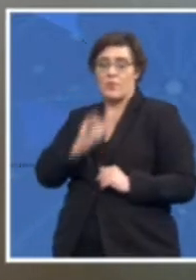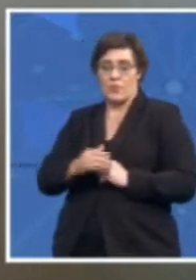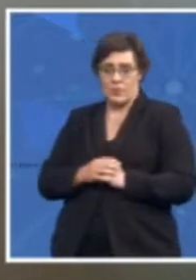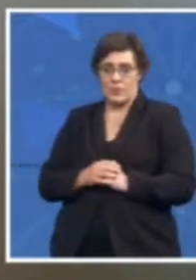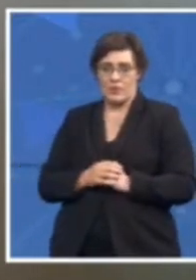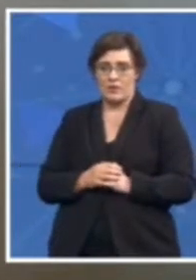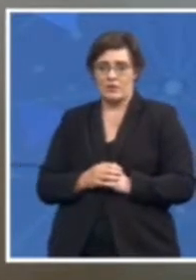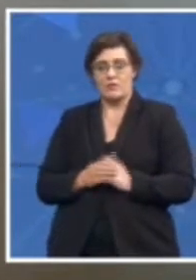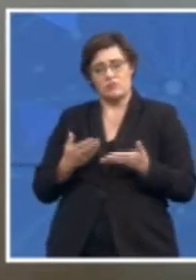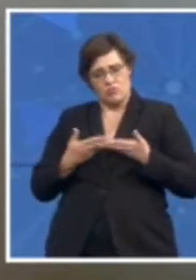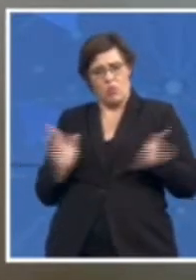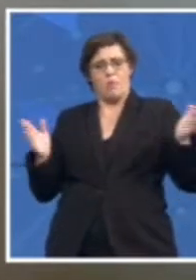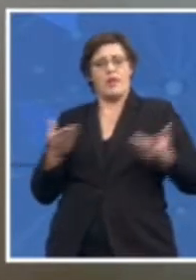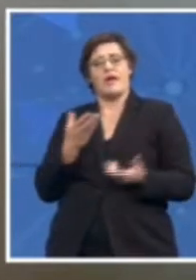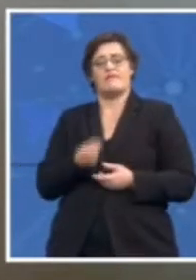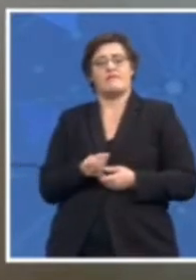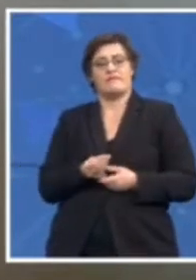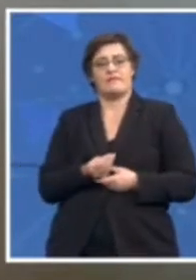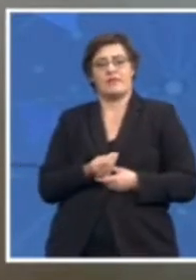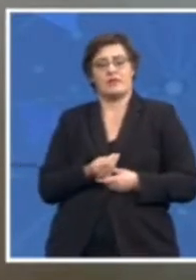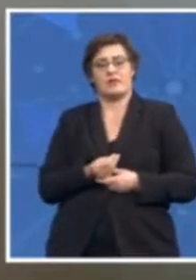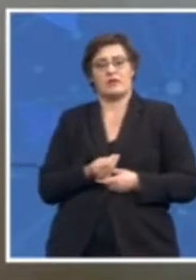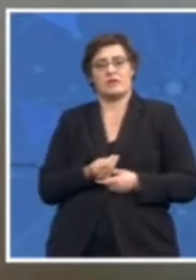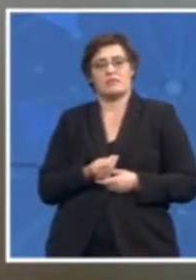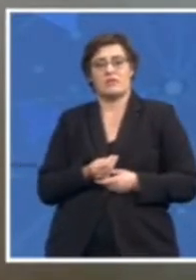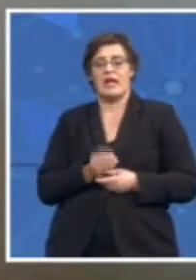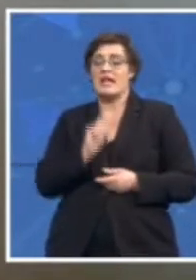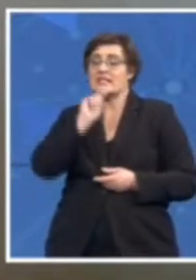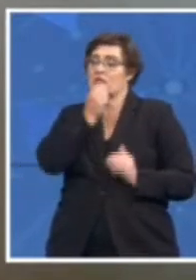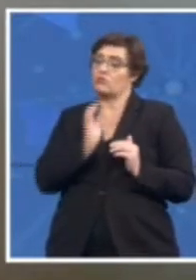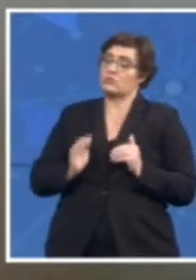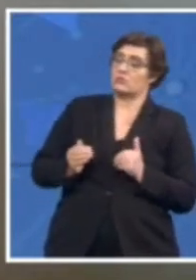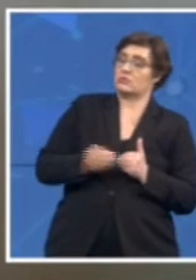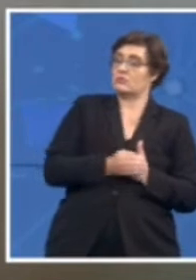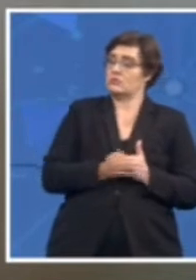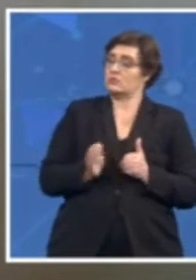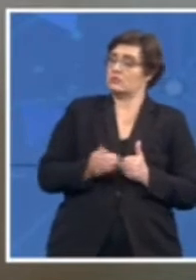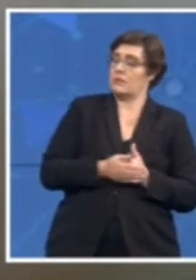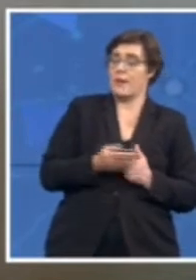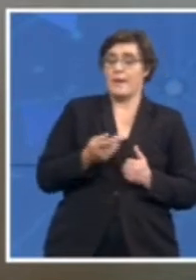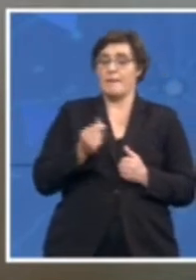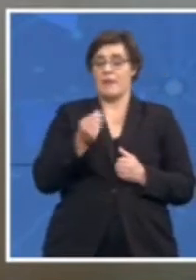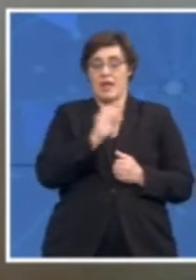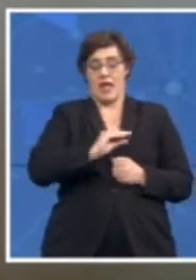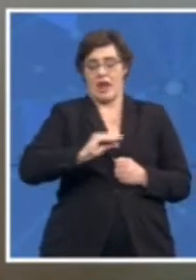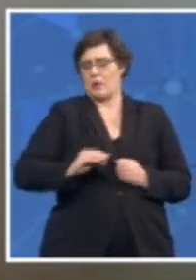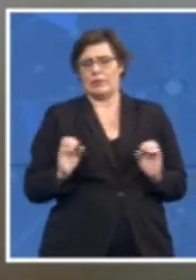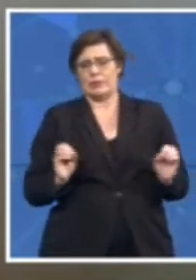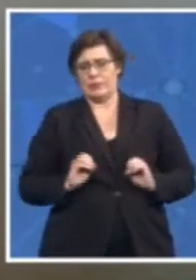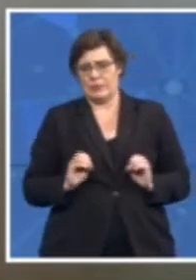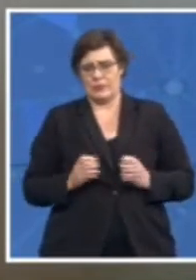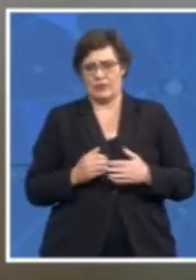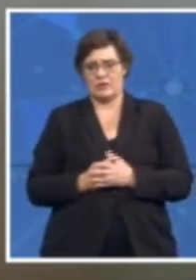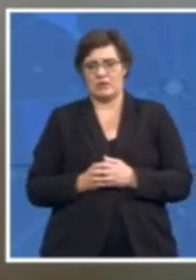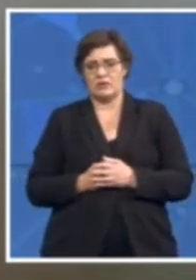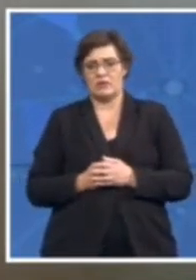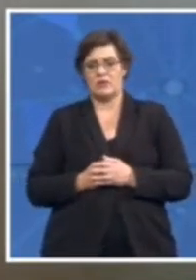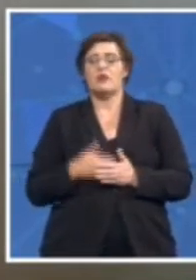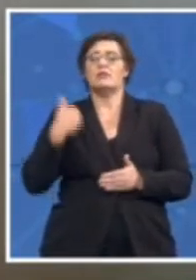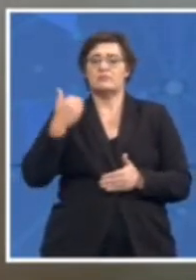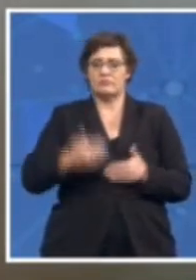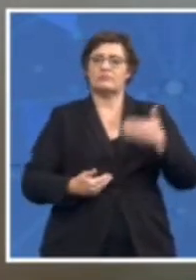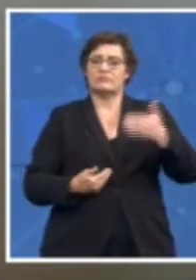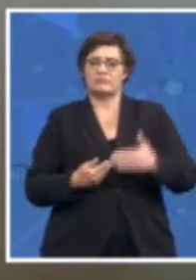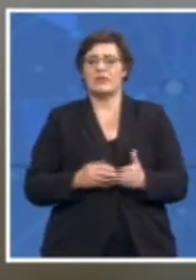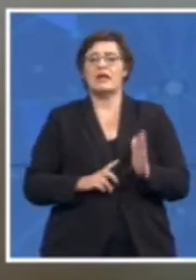no secrets there of how the money is allocated. From time to time, of course, the developmental financing institutions